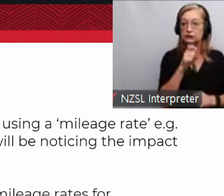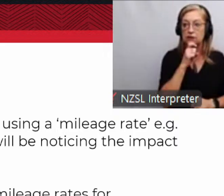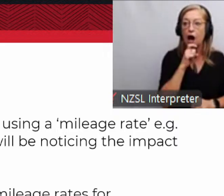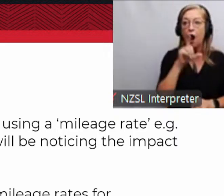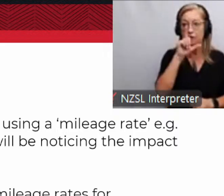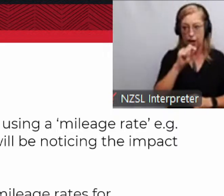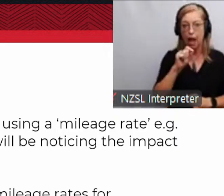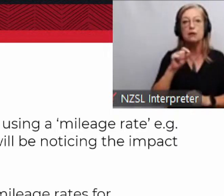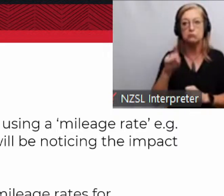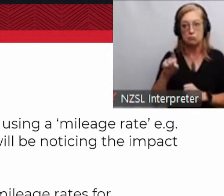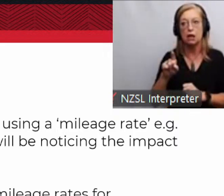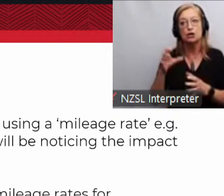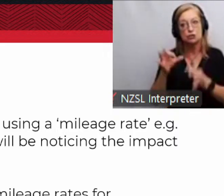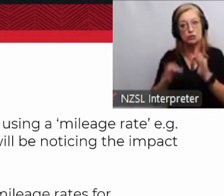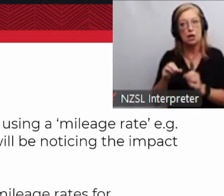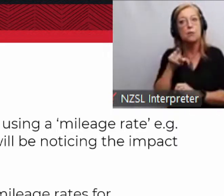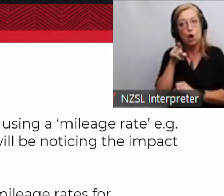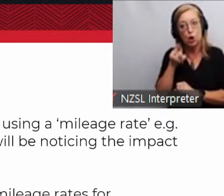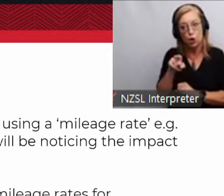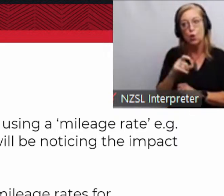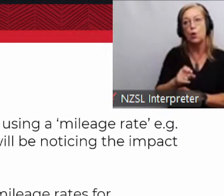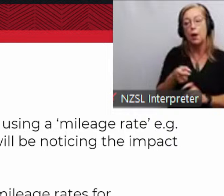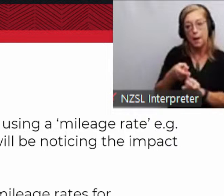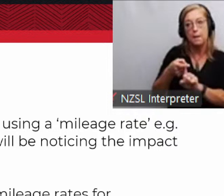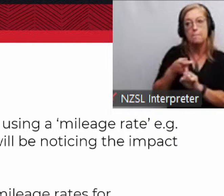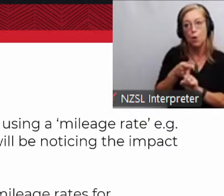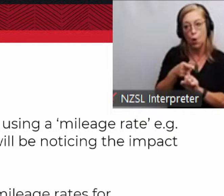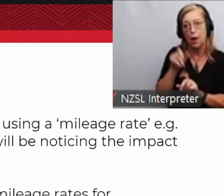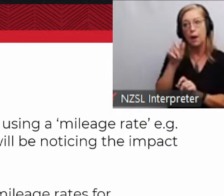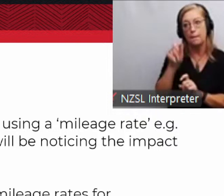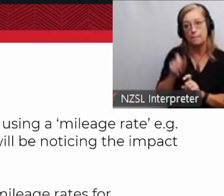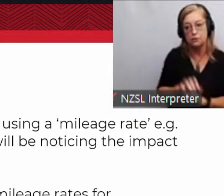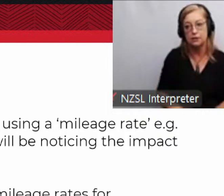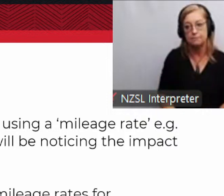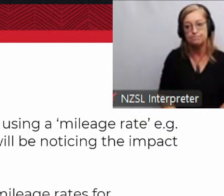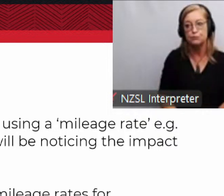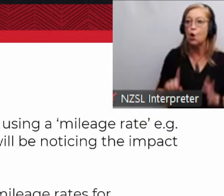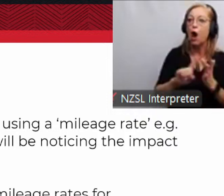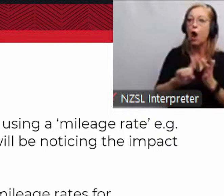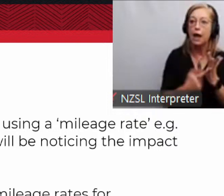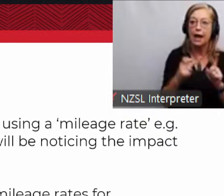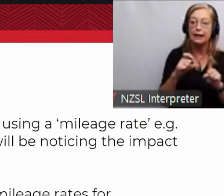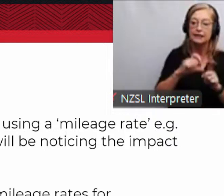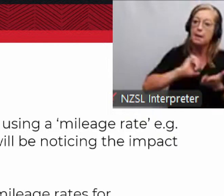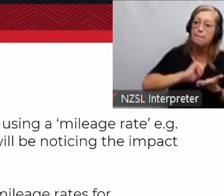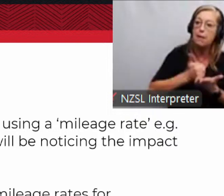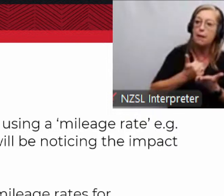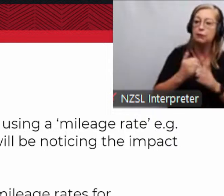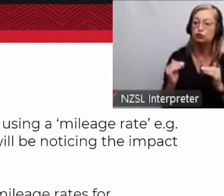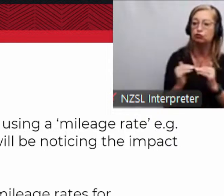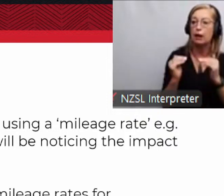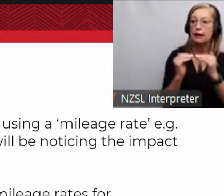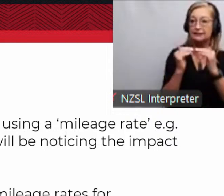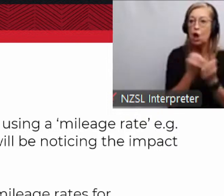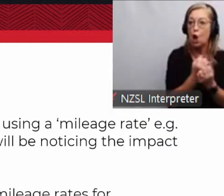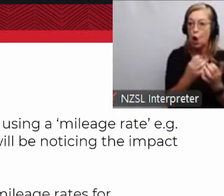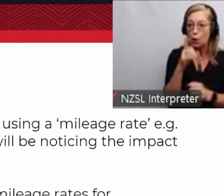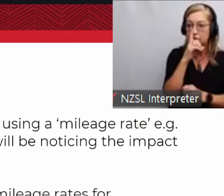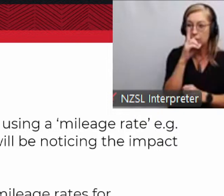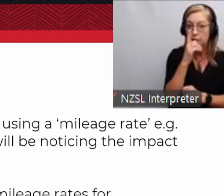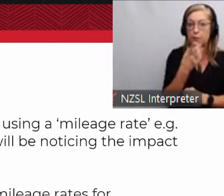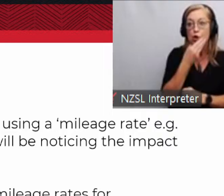the IRD publishes rates that a lot of people utilise, but you do actually have